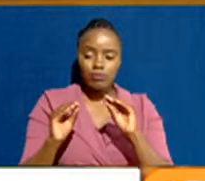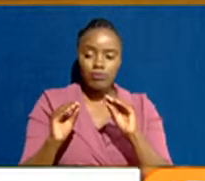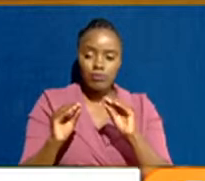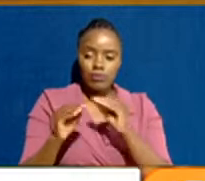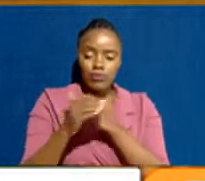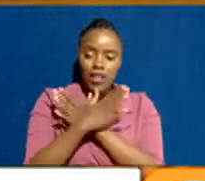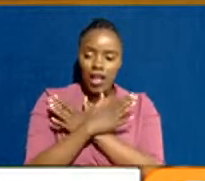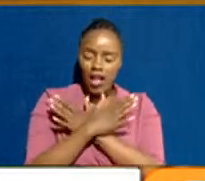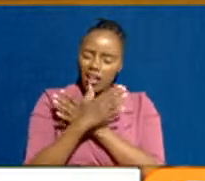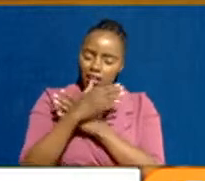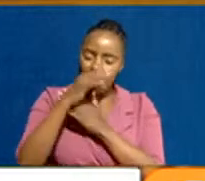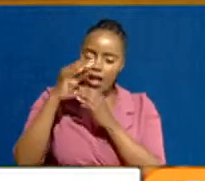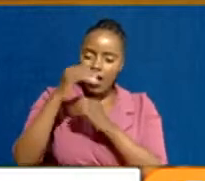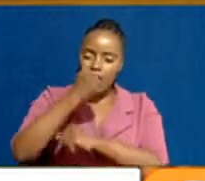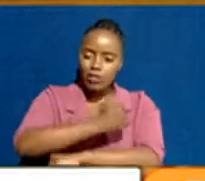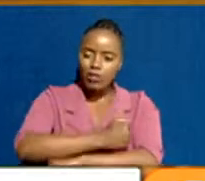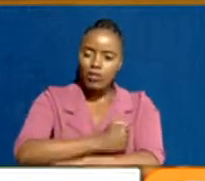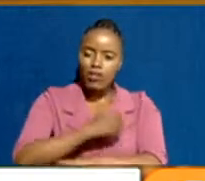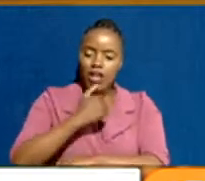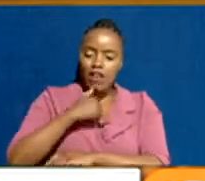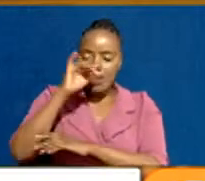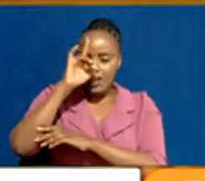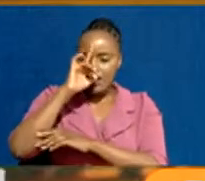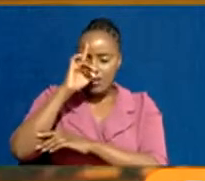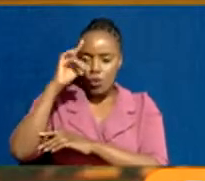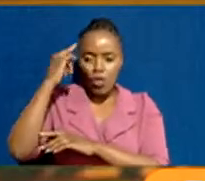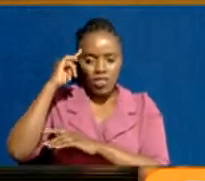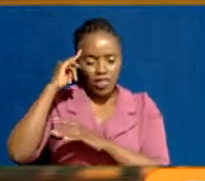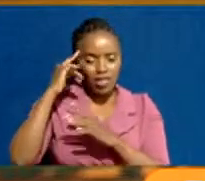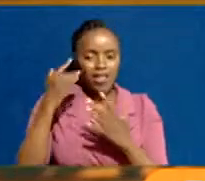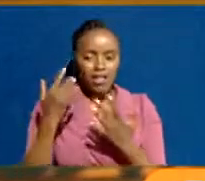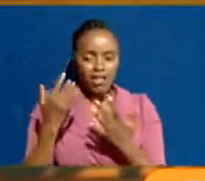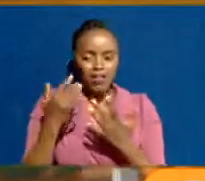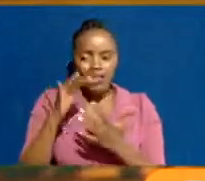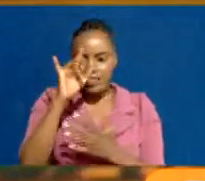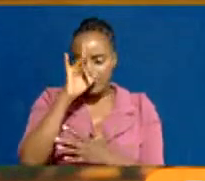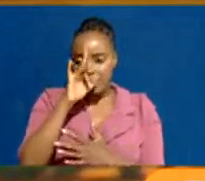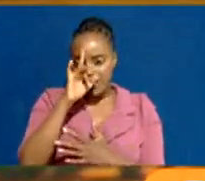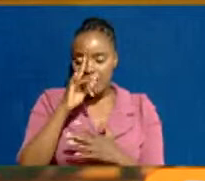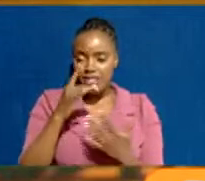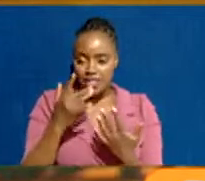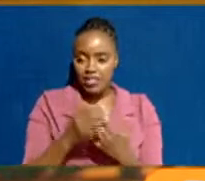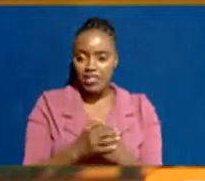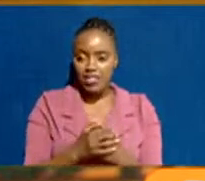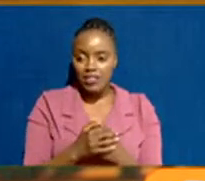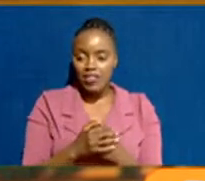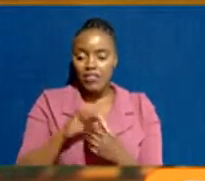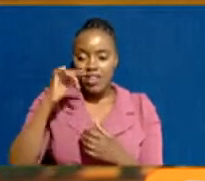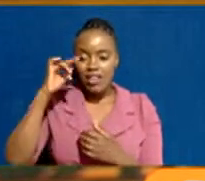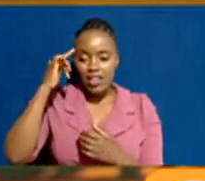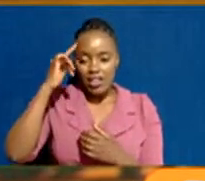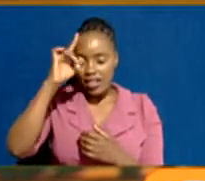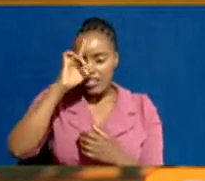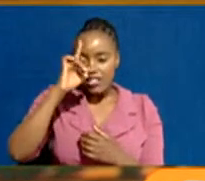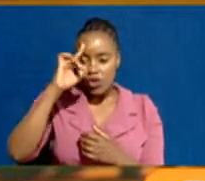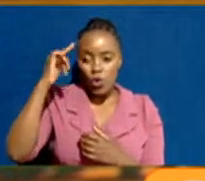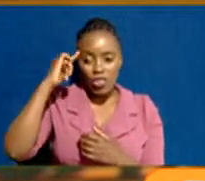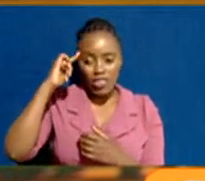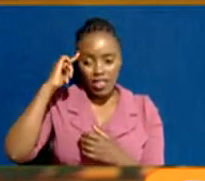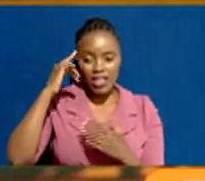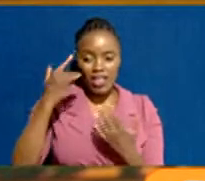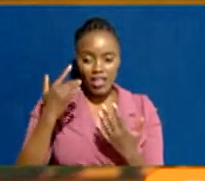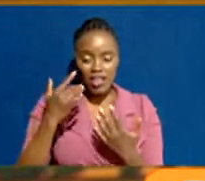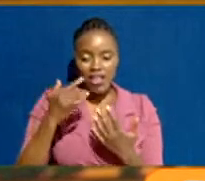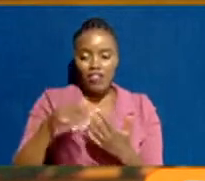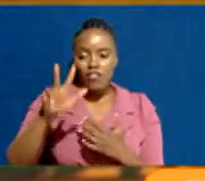preschool is to develop critical thinking. Seriously? Critical thinking